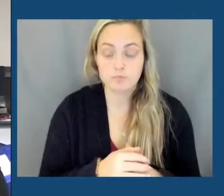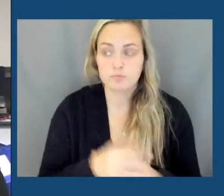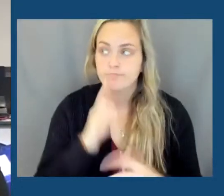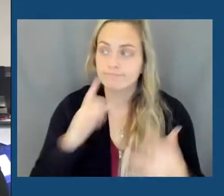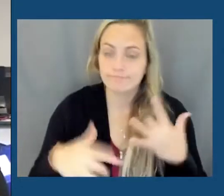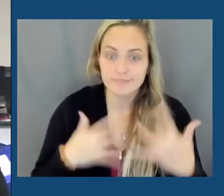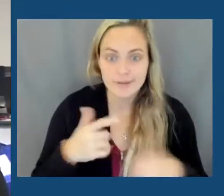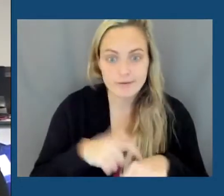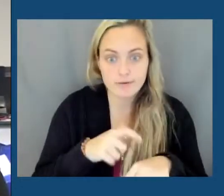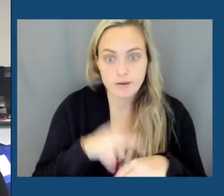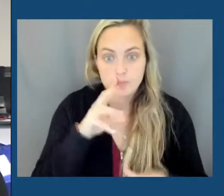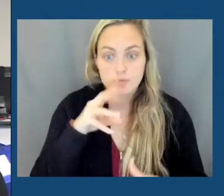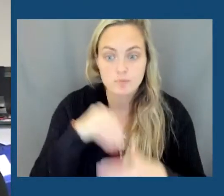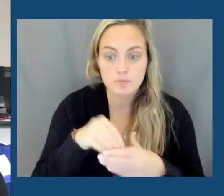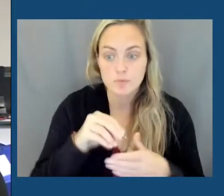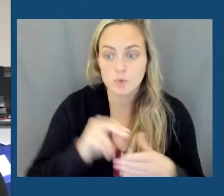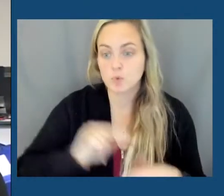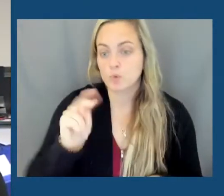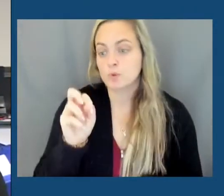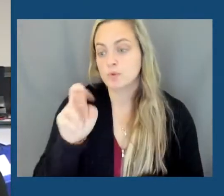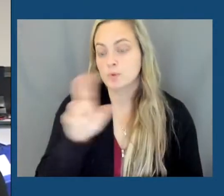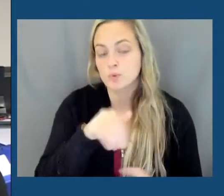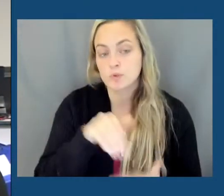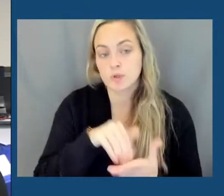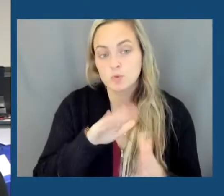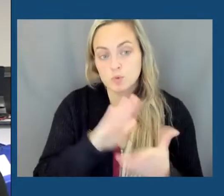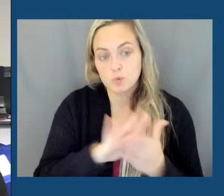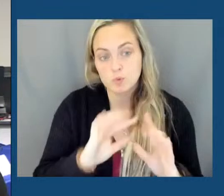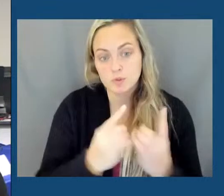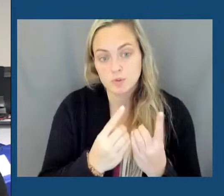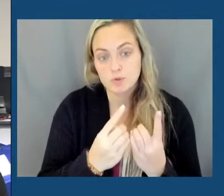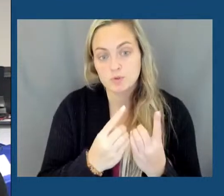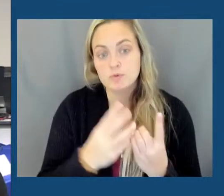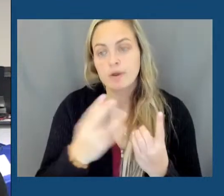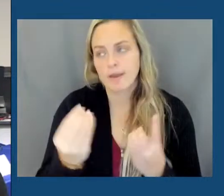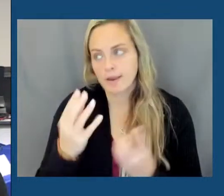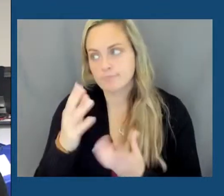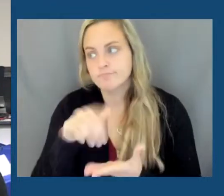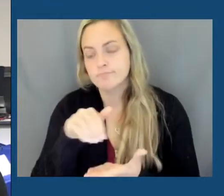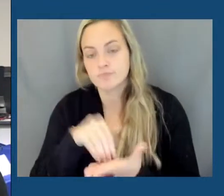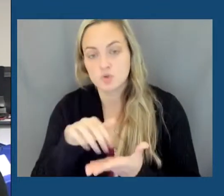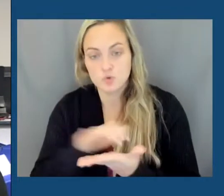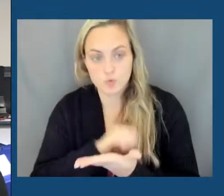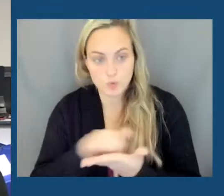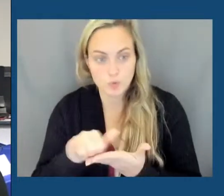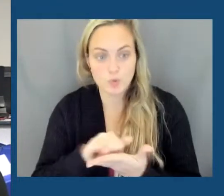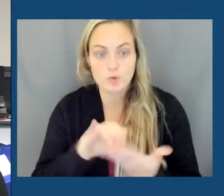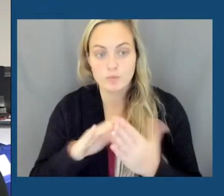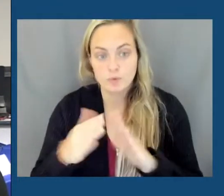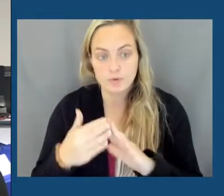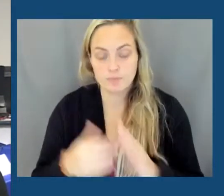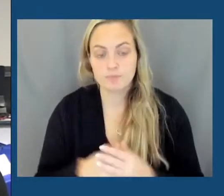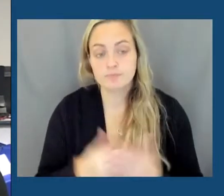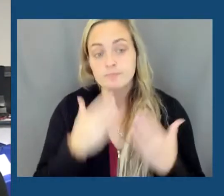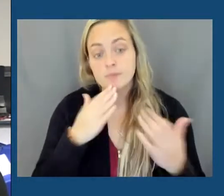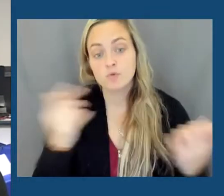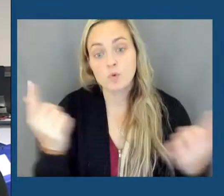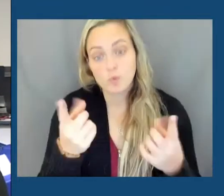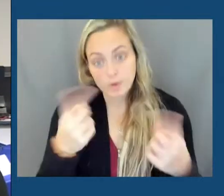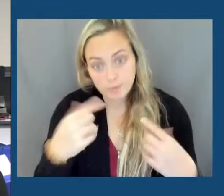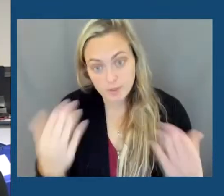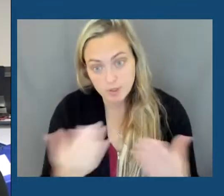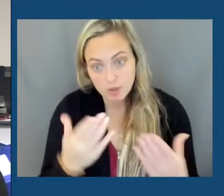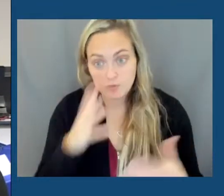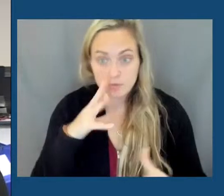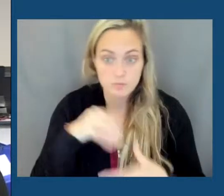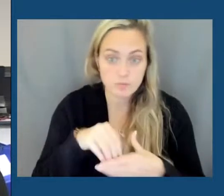time to be part of the North Syracuse Central School District and the Central New York community. Thank you for all being here, for being part